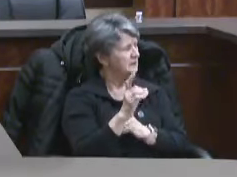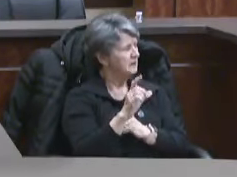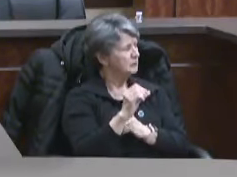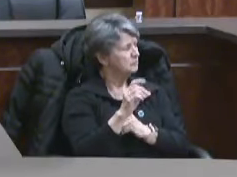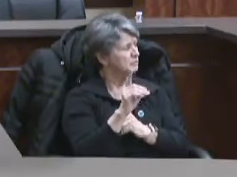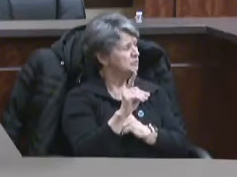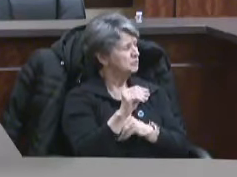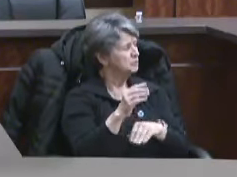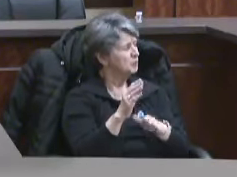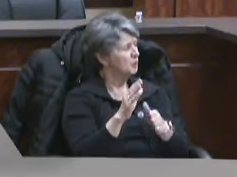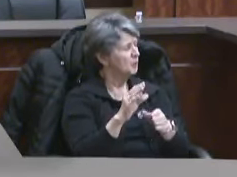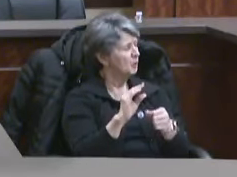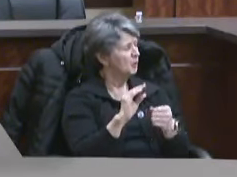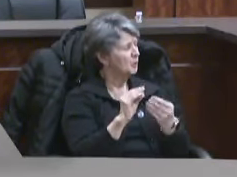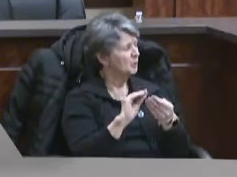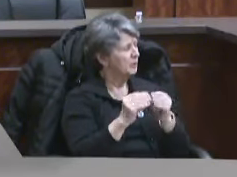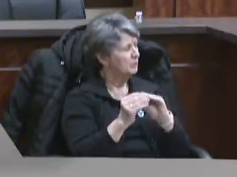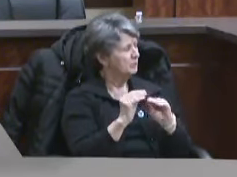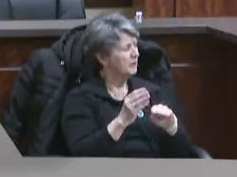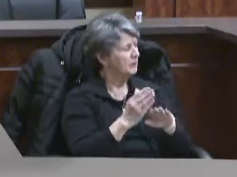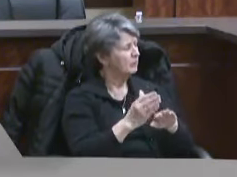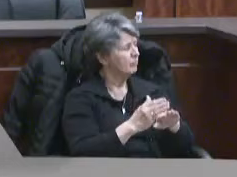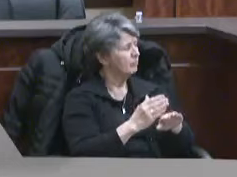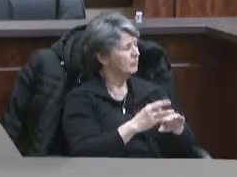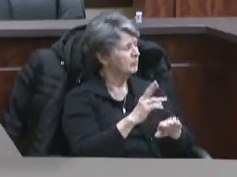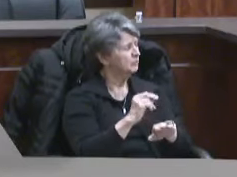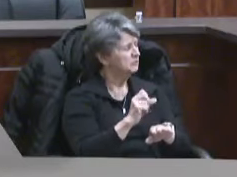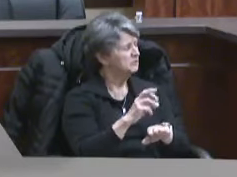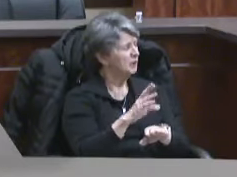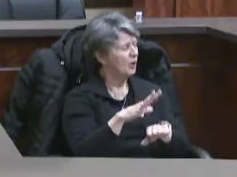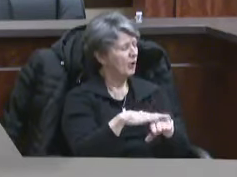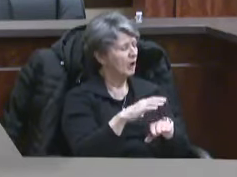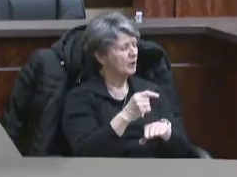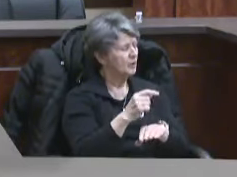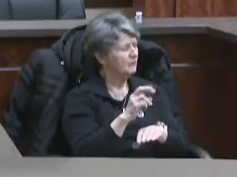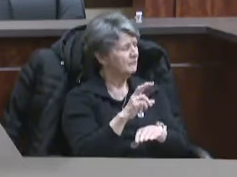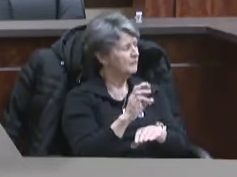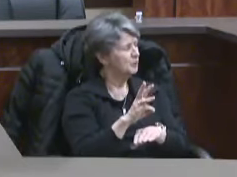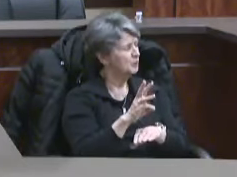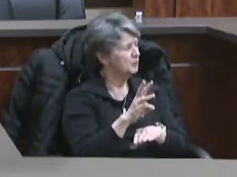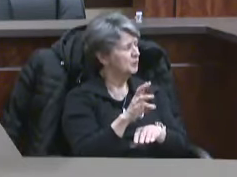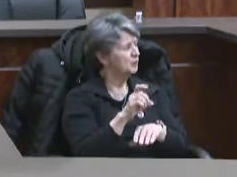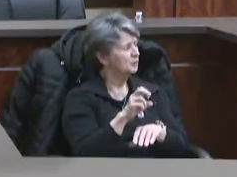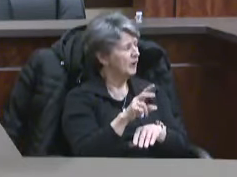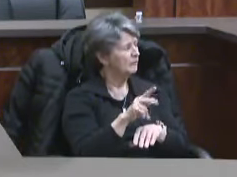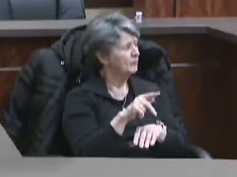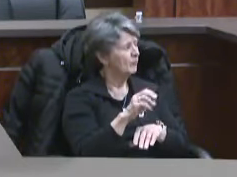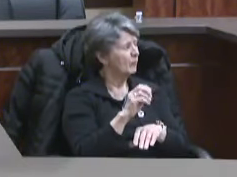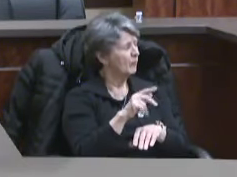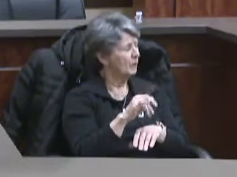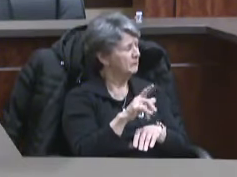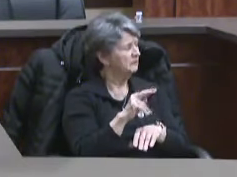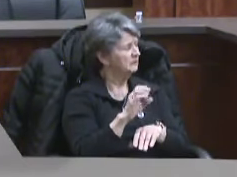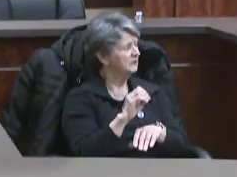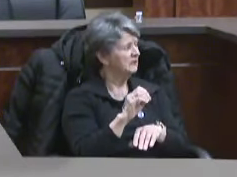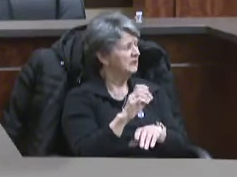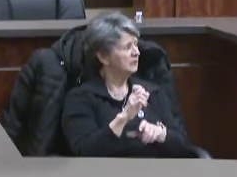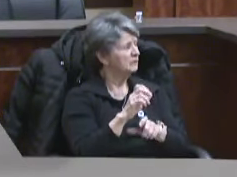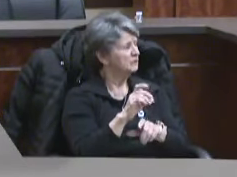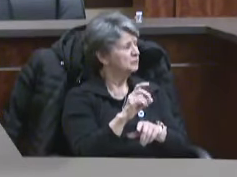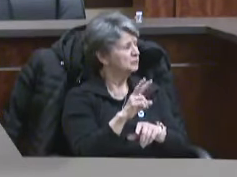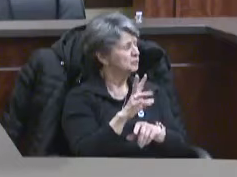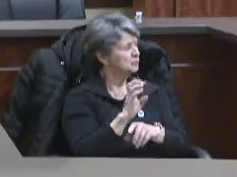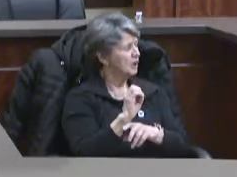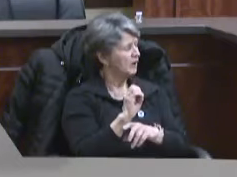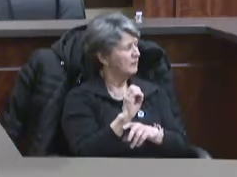repair, resurfacing, and the concrete repairs on Greenview Drive, Parkview Way, Summit Lane, and the Creekview Drive.